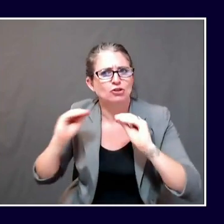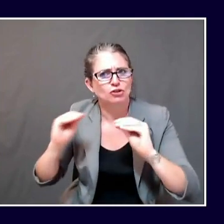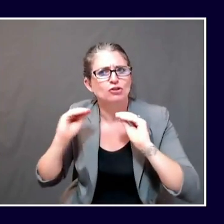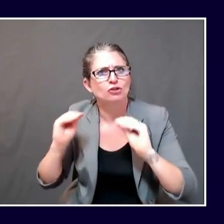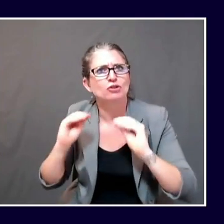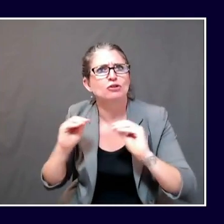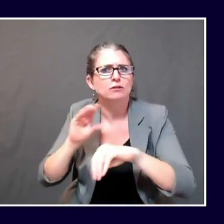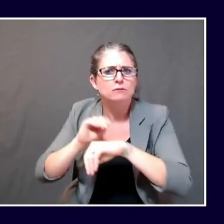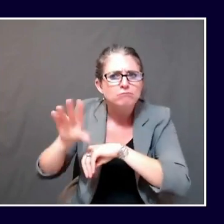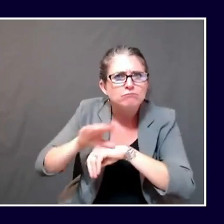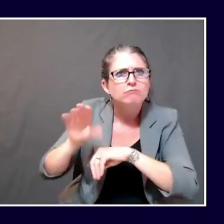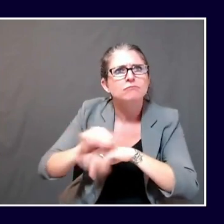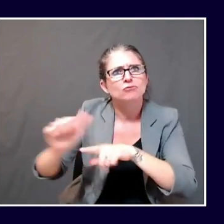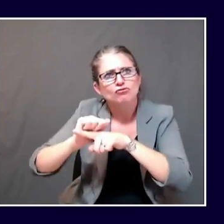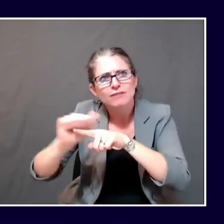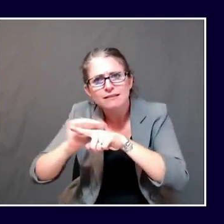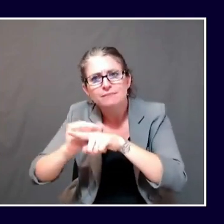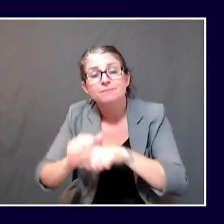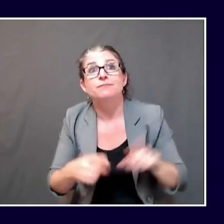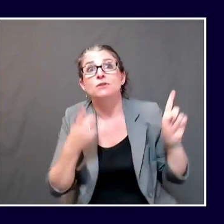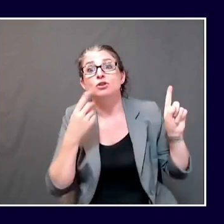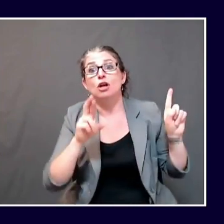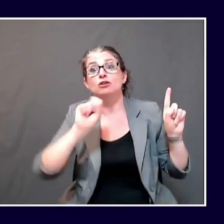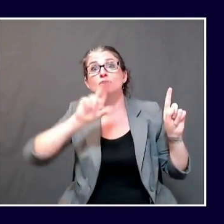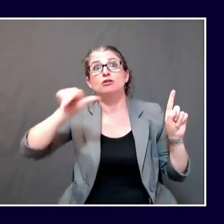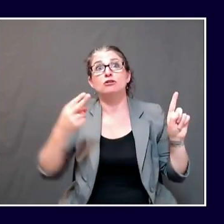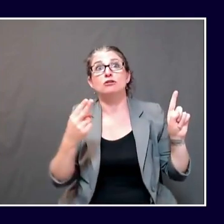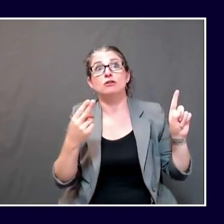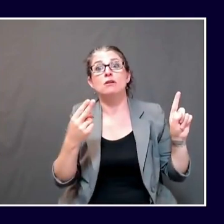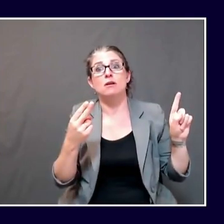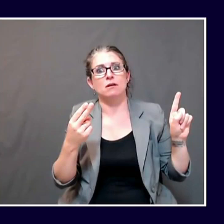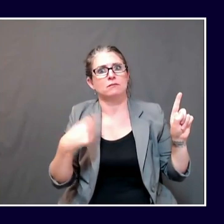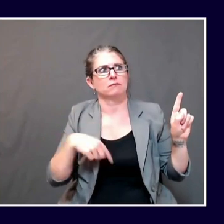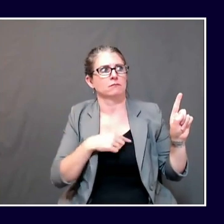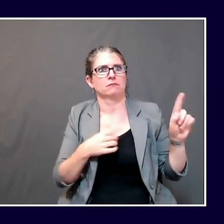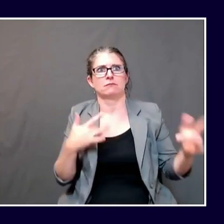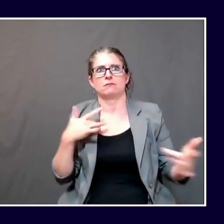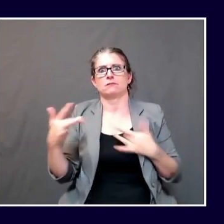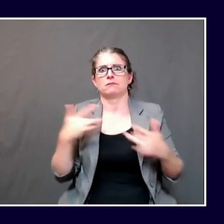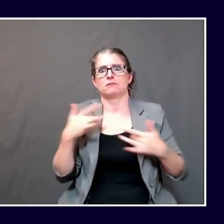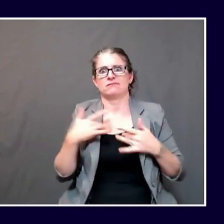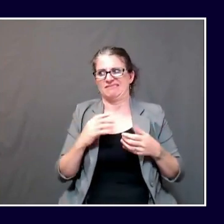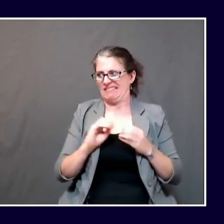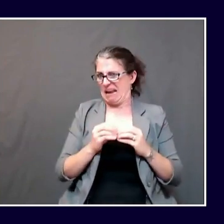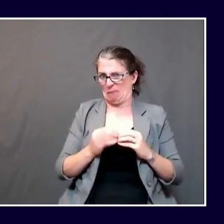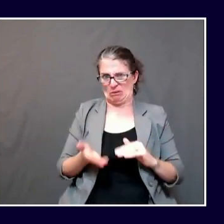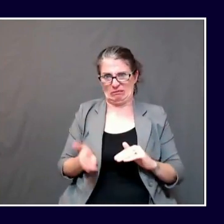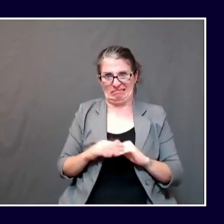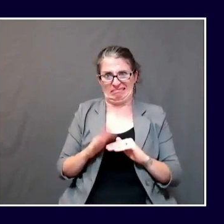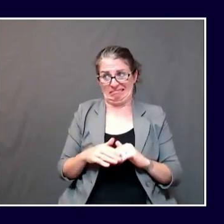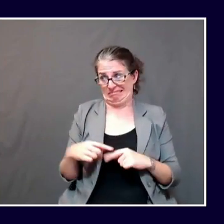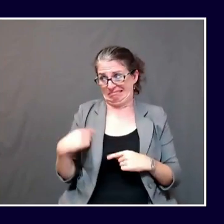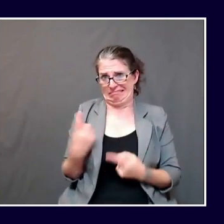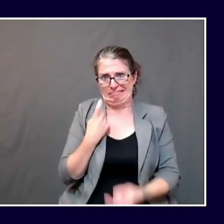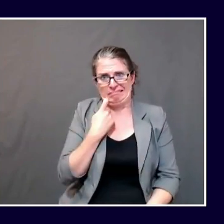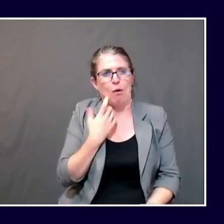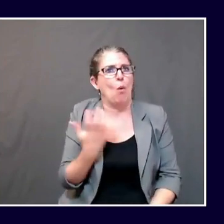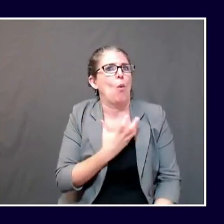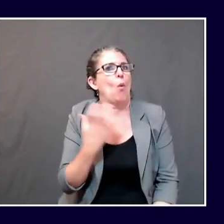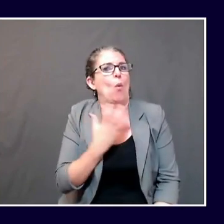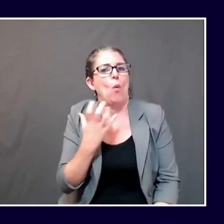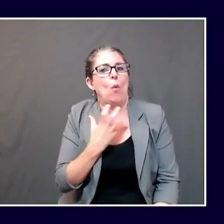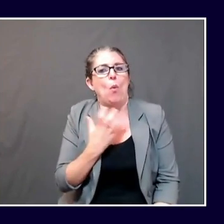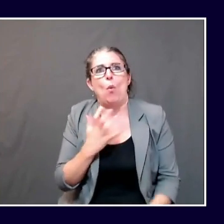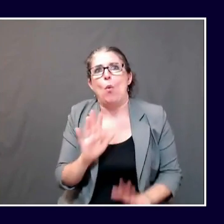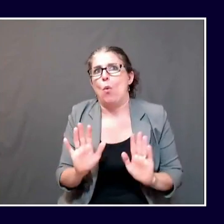people at risk. So we are lining up the help. This is a voluntary activity for group homes, so we will be communicating with them to also line